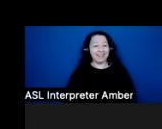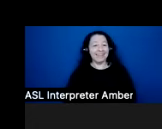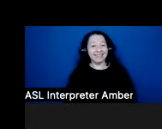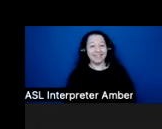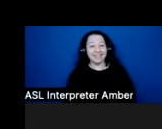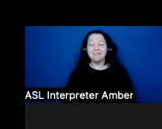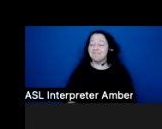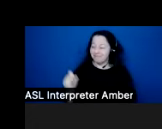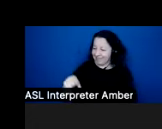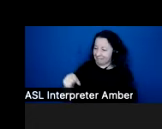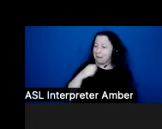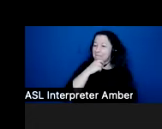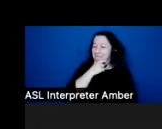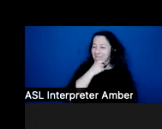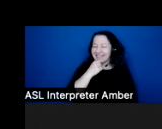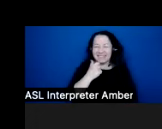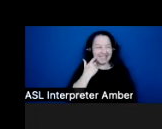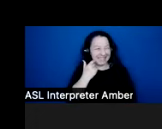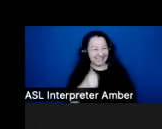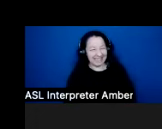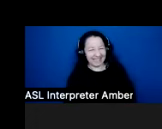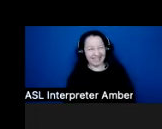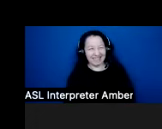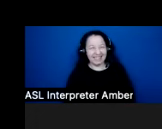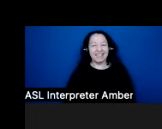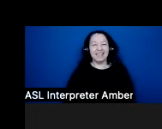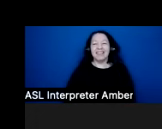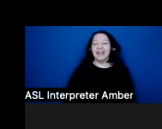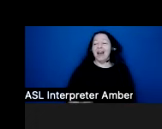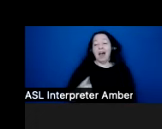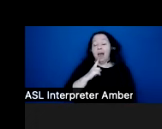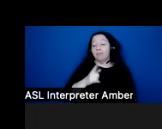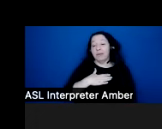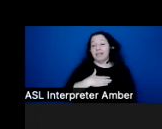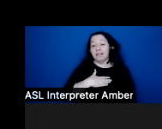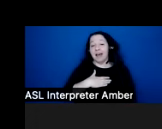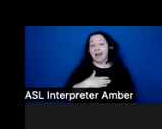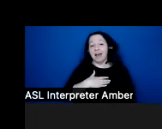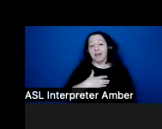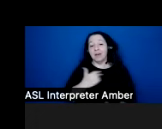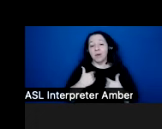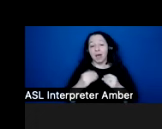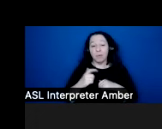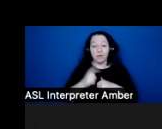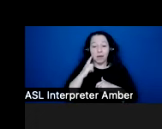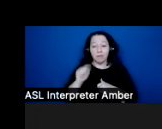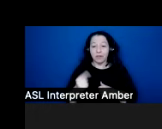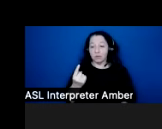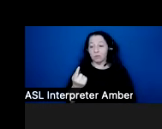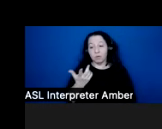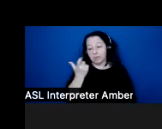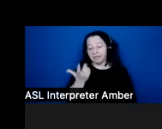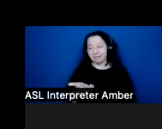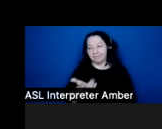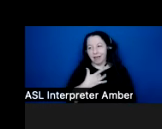Yes, ma'am. Thank you, Morgan. No, I'm really glad that we took a little bit more time on this one. I think this